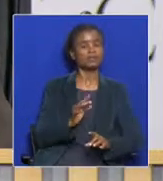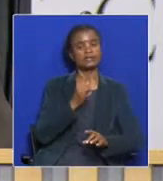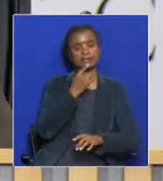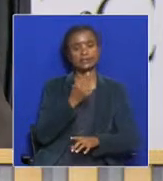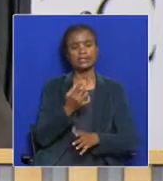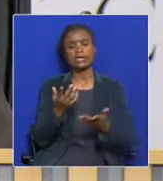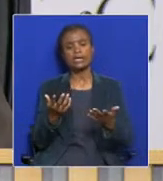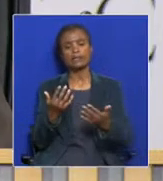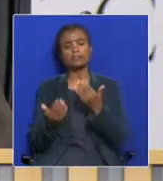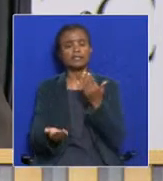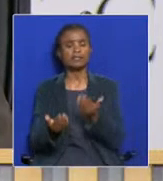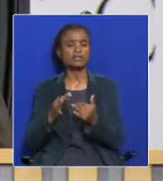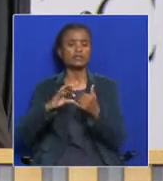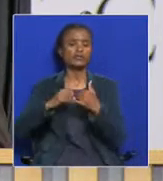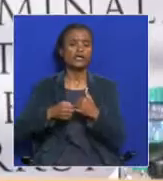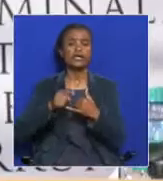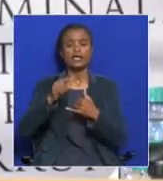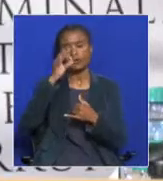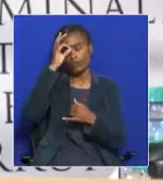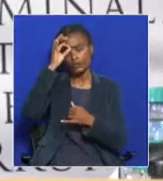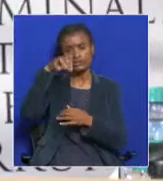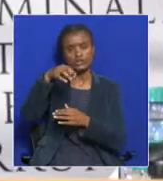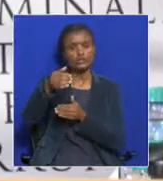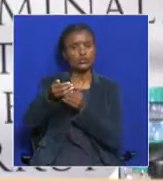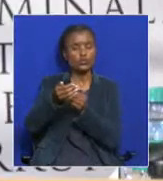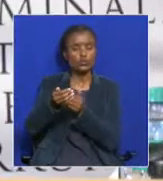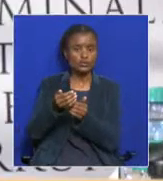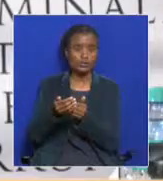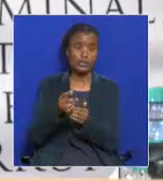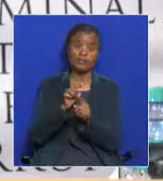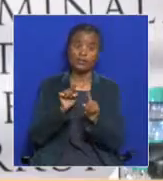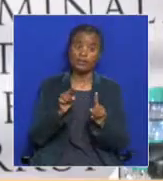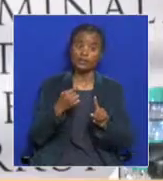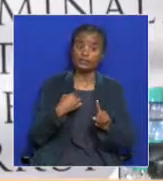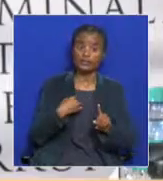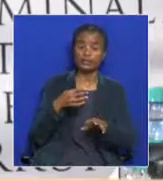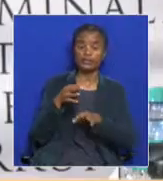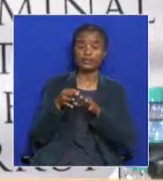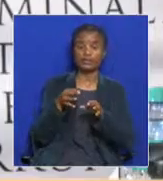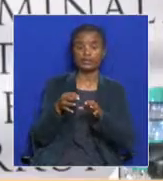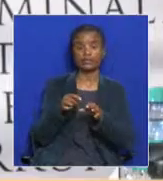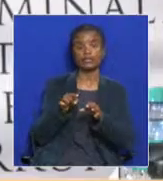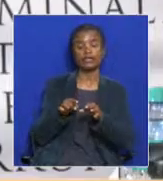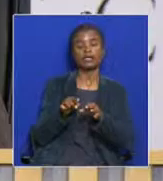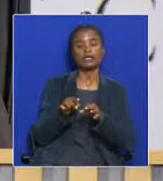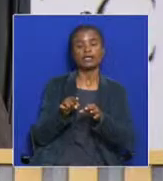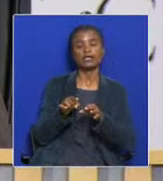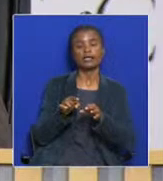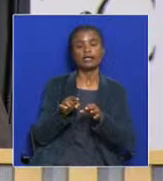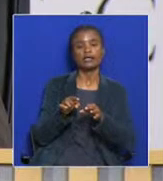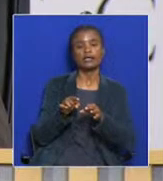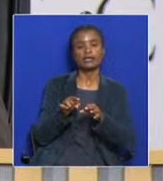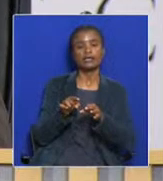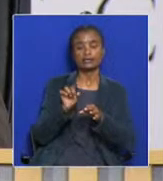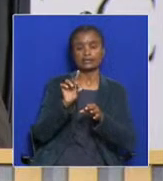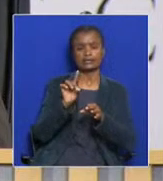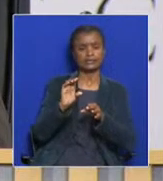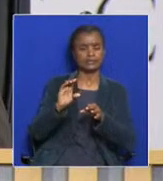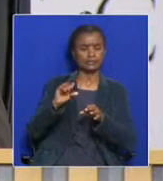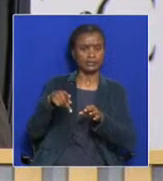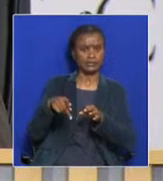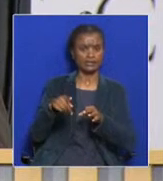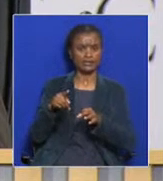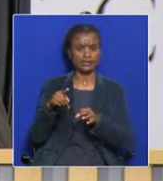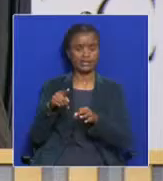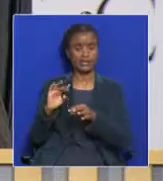all of that, I think I highlighted with my Umhlali, the Simbiti case, the difficulty with regards to securing storage